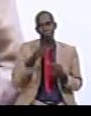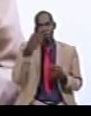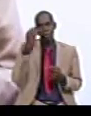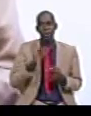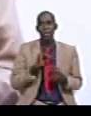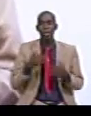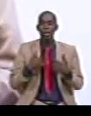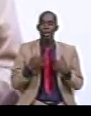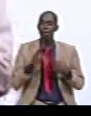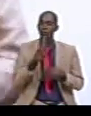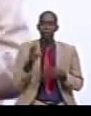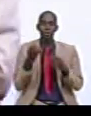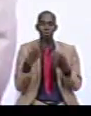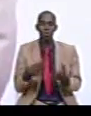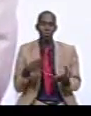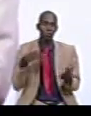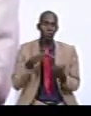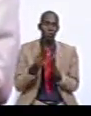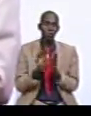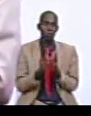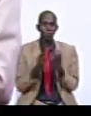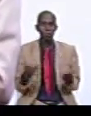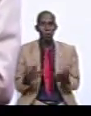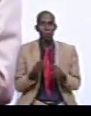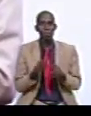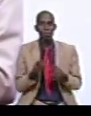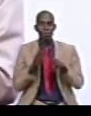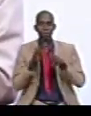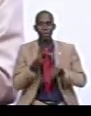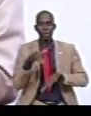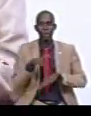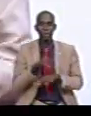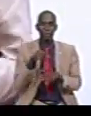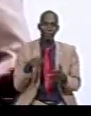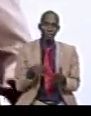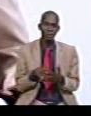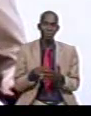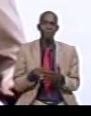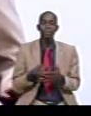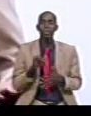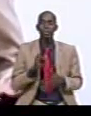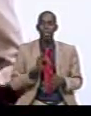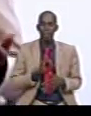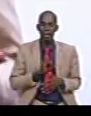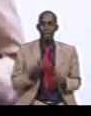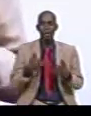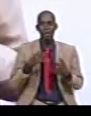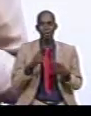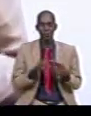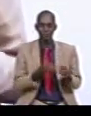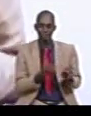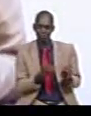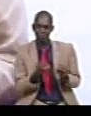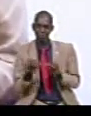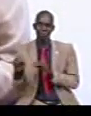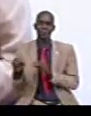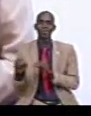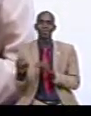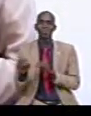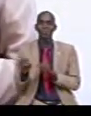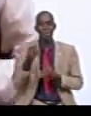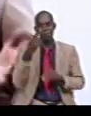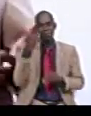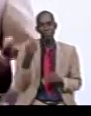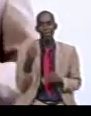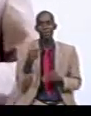many study Bibles, but looking at this, I just have to shift, because this is